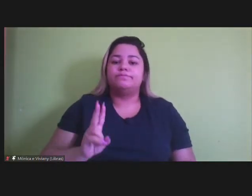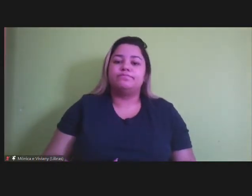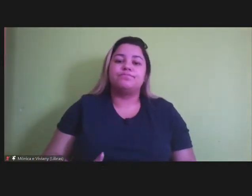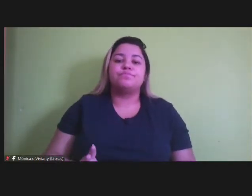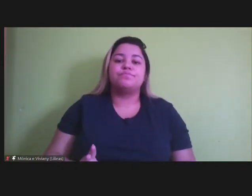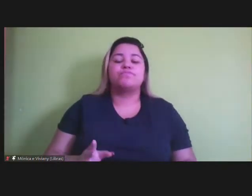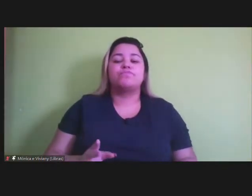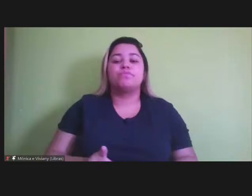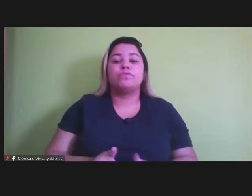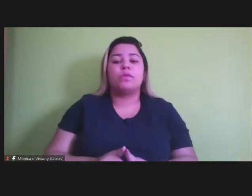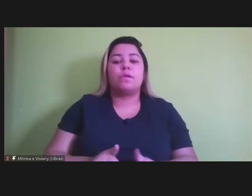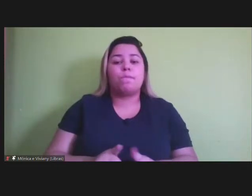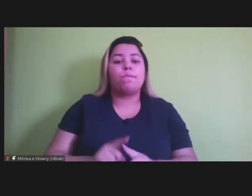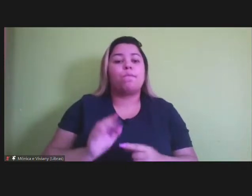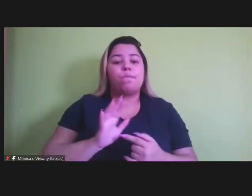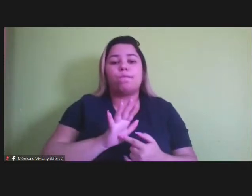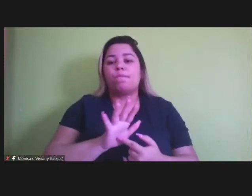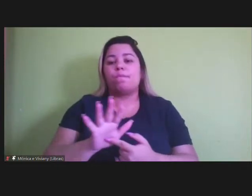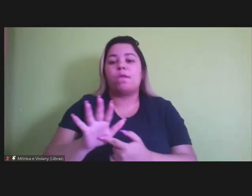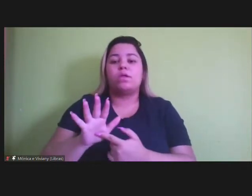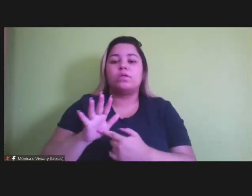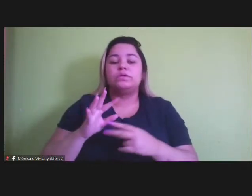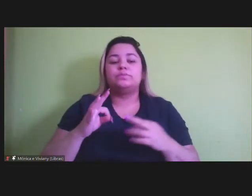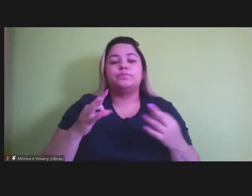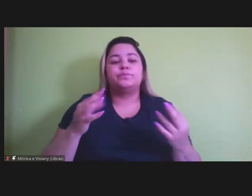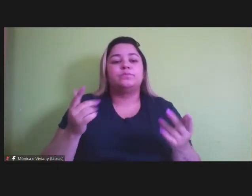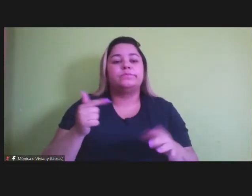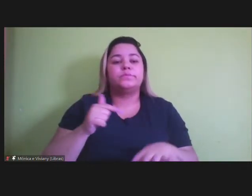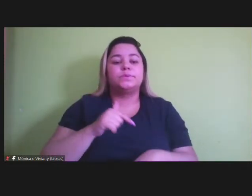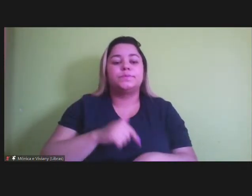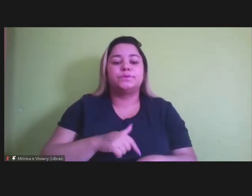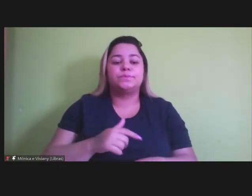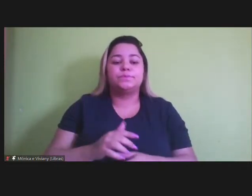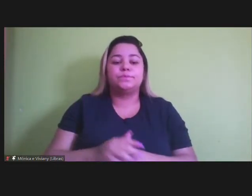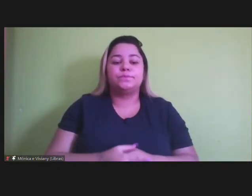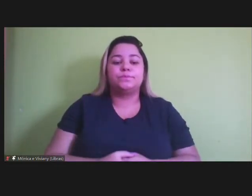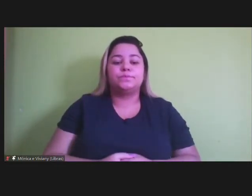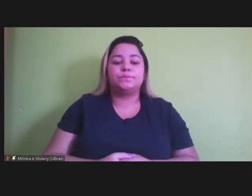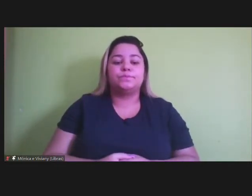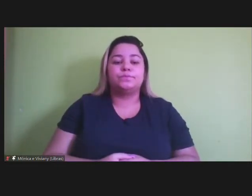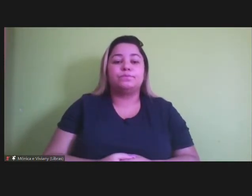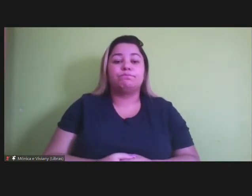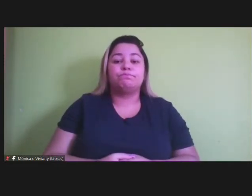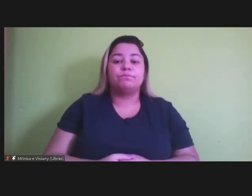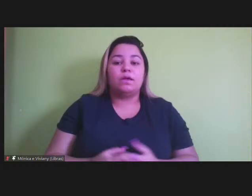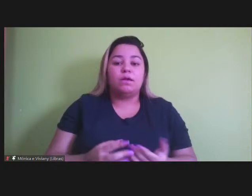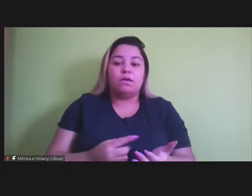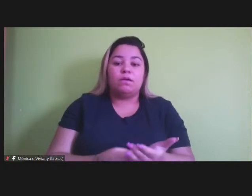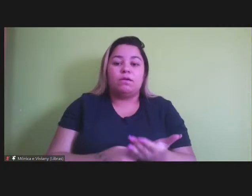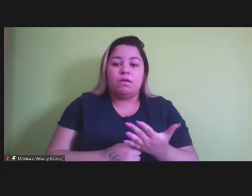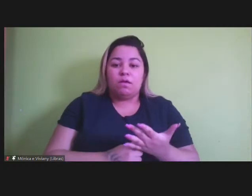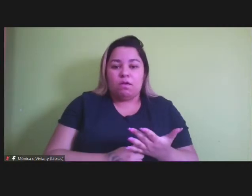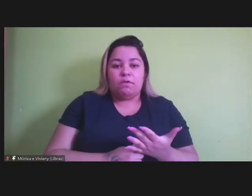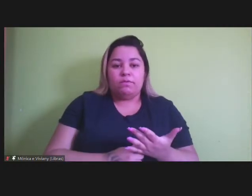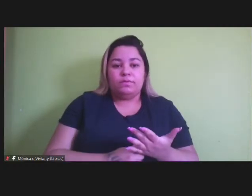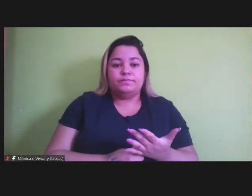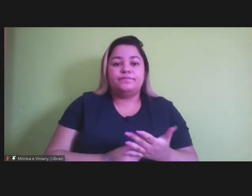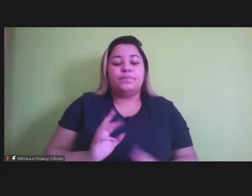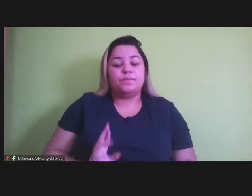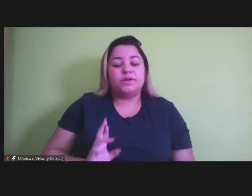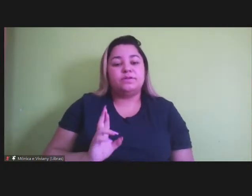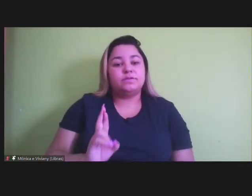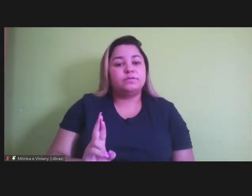listen again to everything that was said at this moment. Well, I was invited as